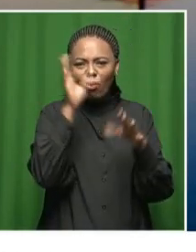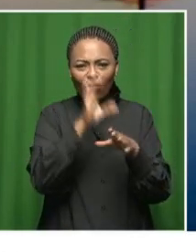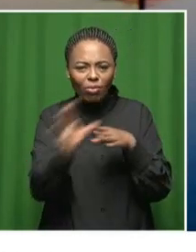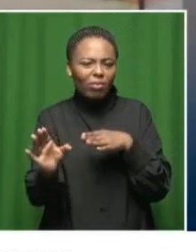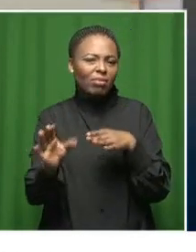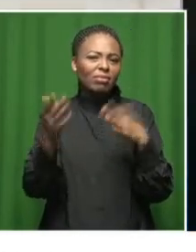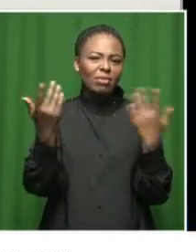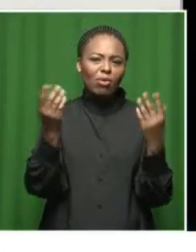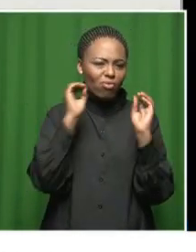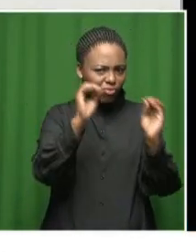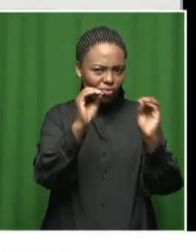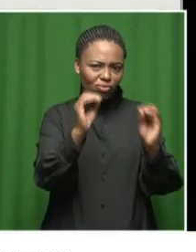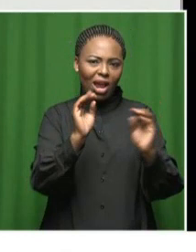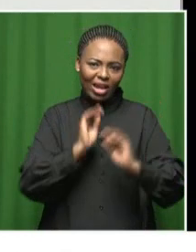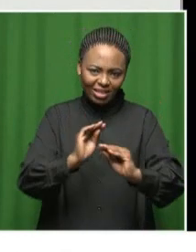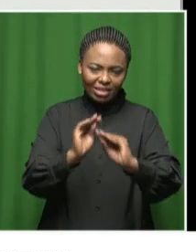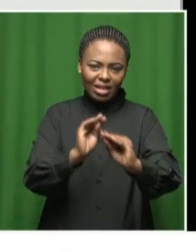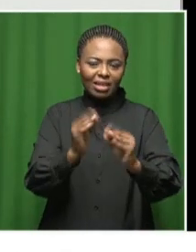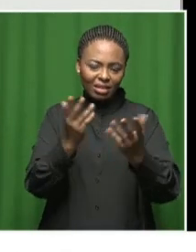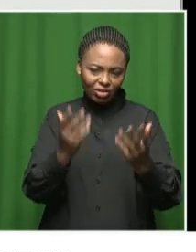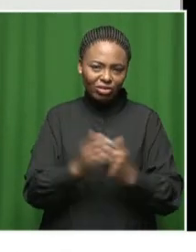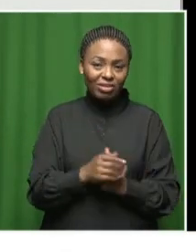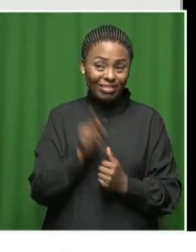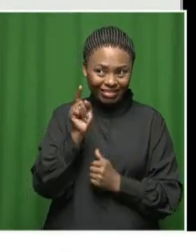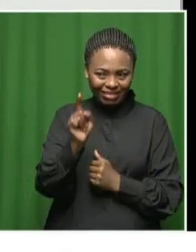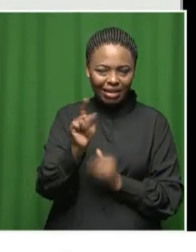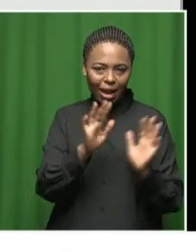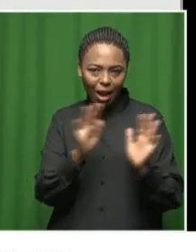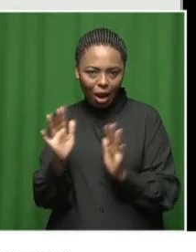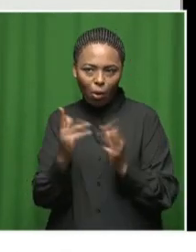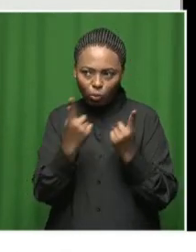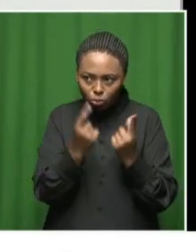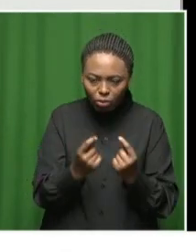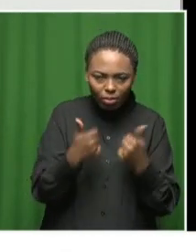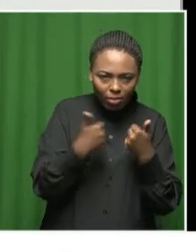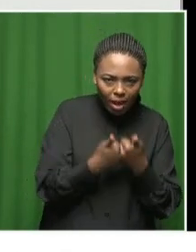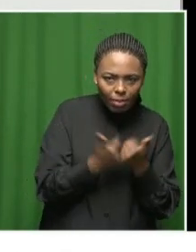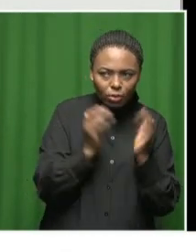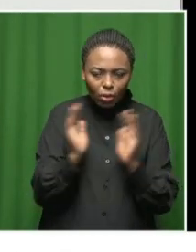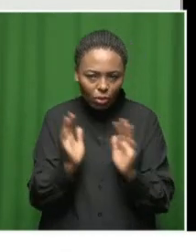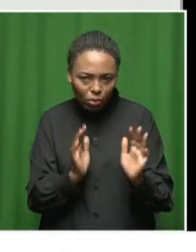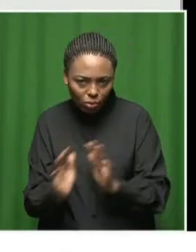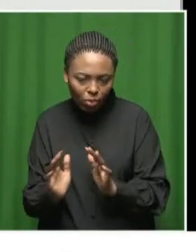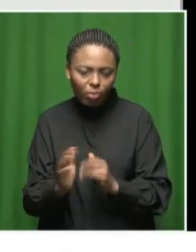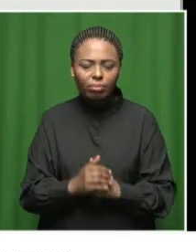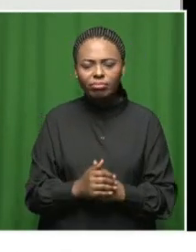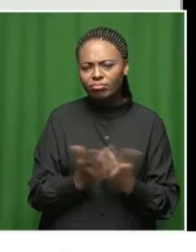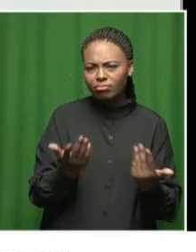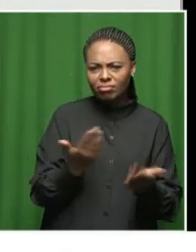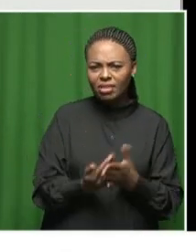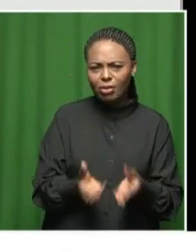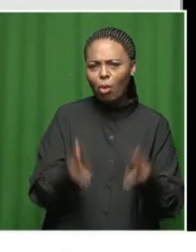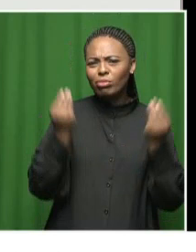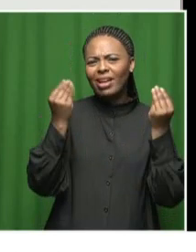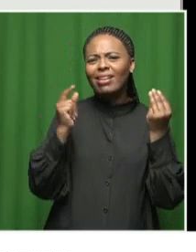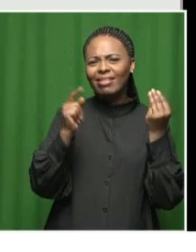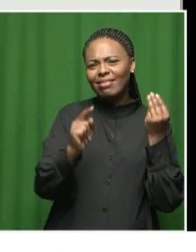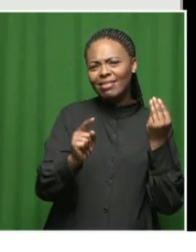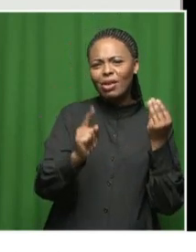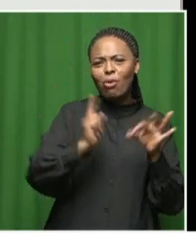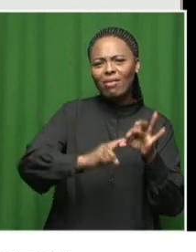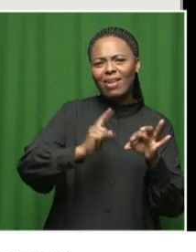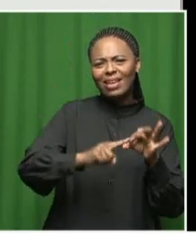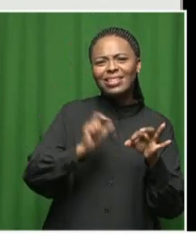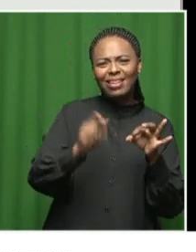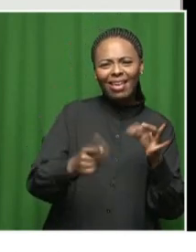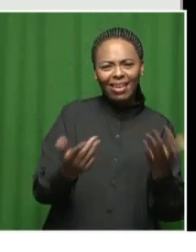work in the cultural space, such as us, to take that and go with it. And also, I mean, the media as well. If you guys can help us